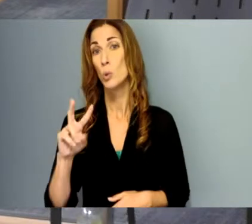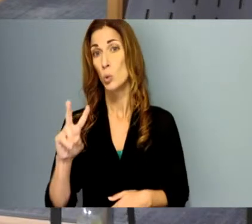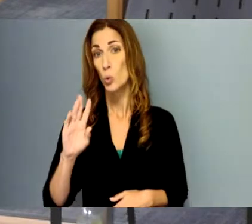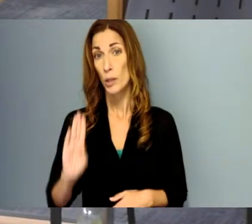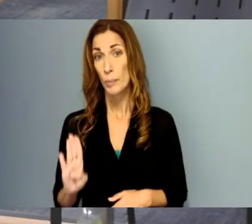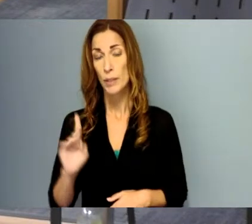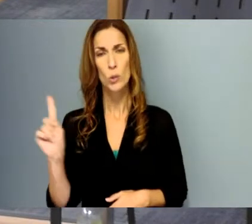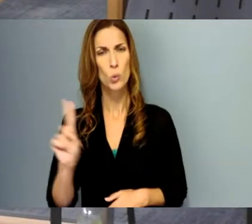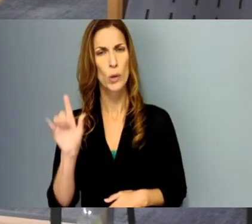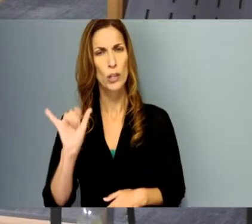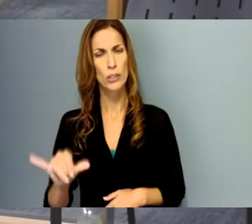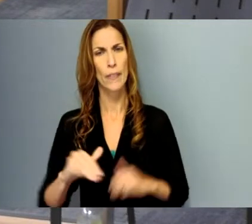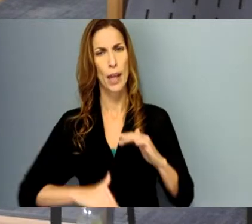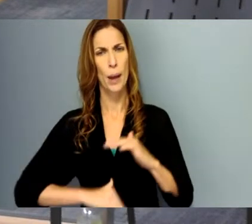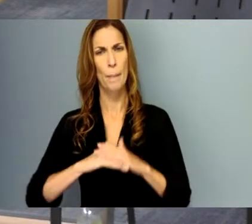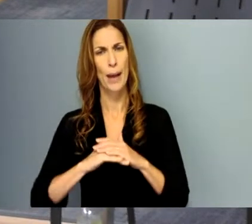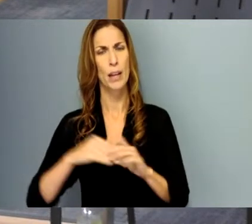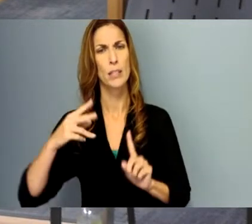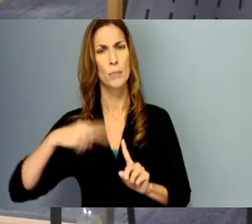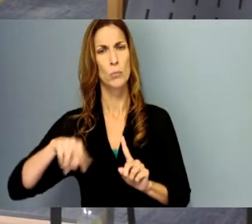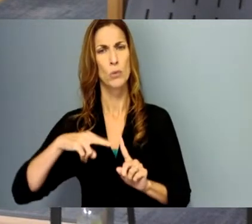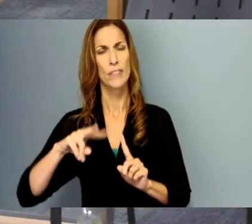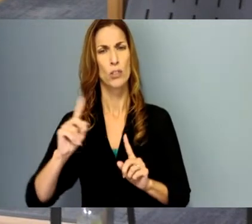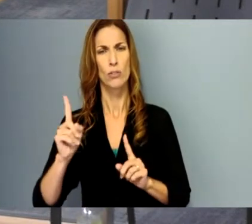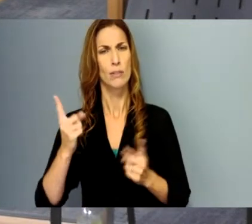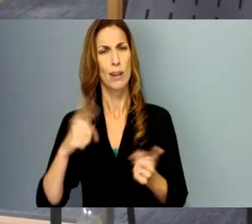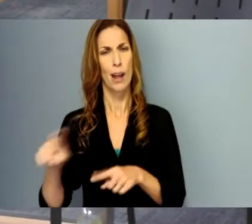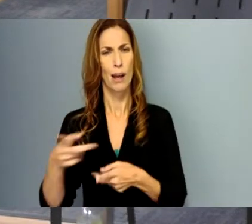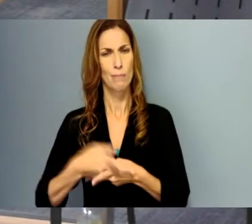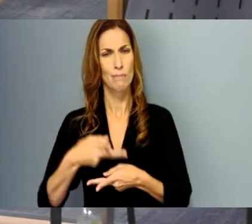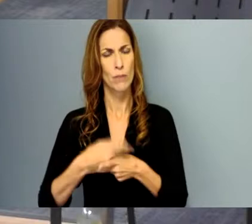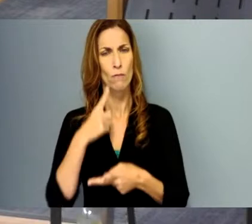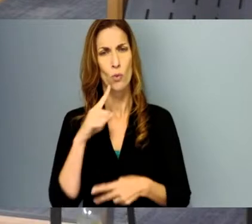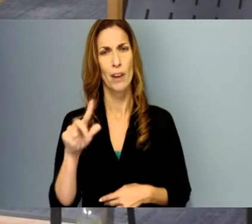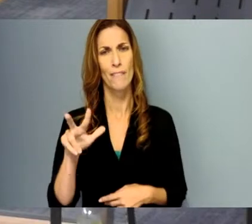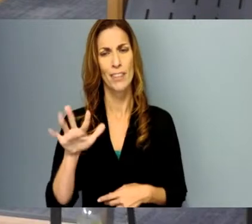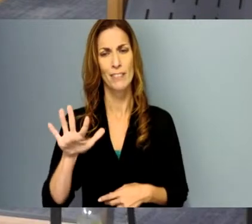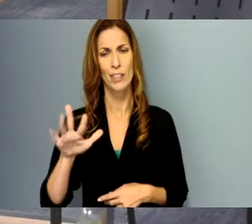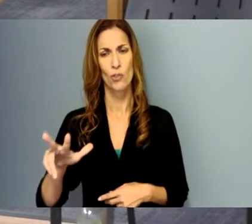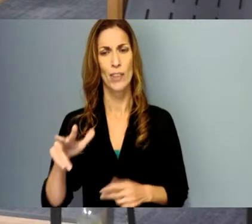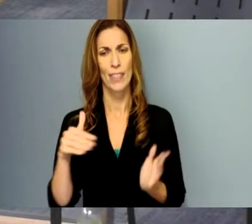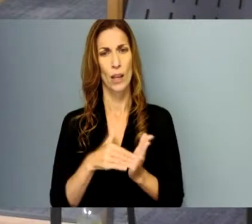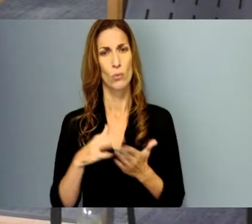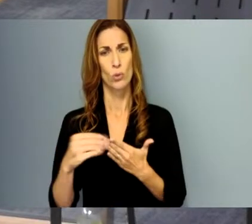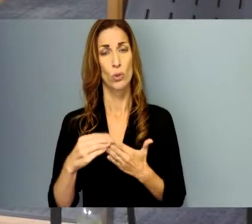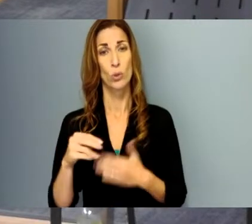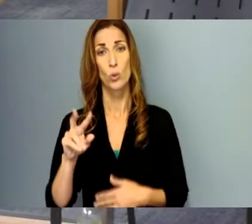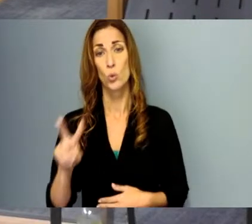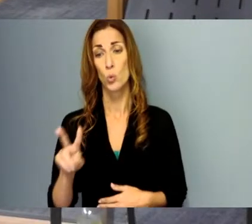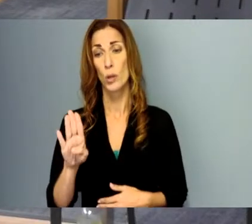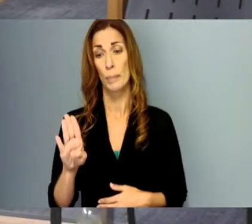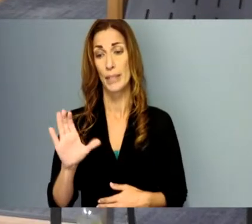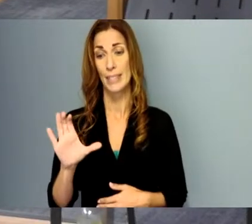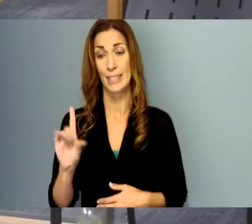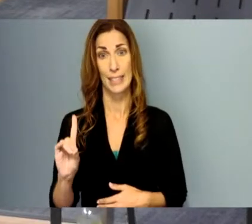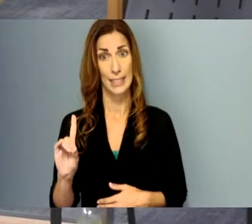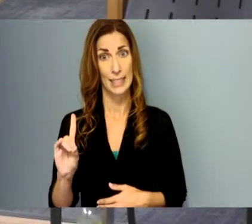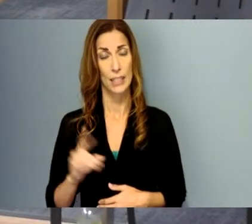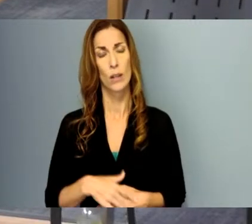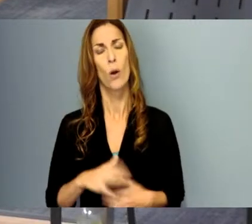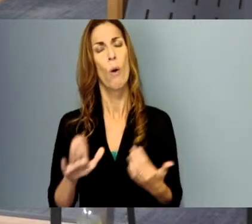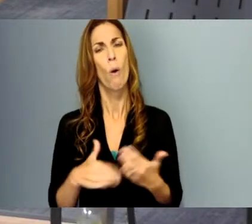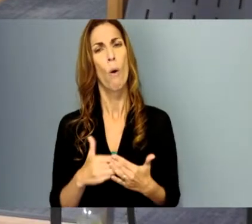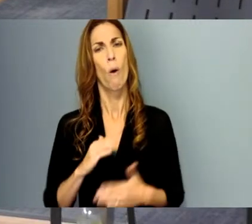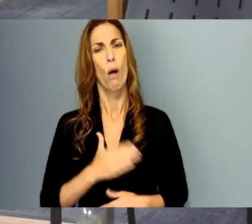where is this maximum supervision taking place for $53,000? 2B, C, and D, all